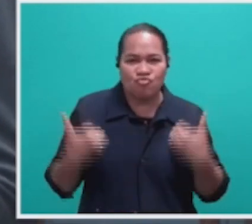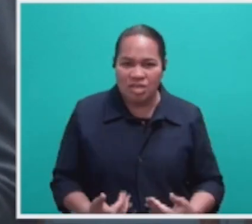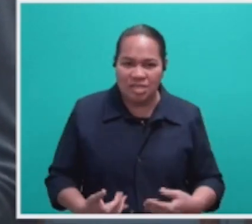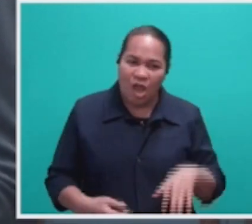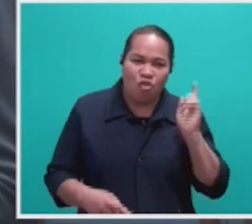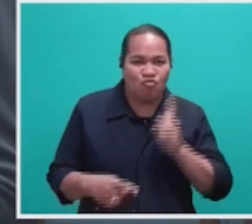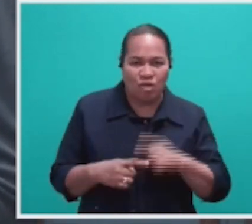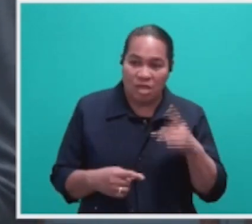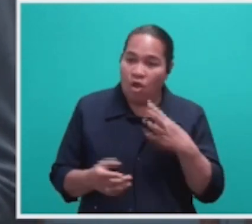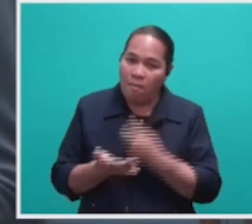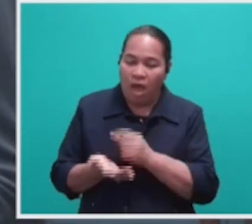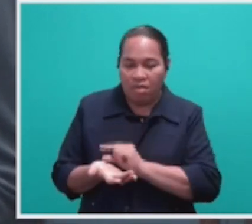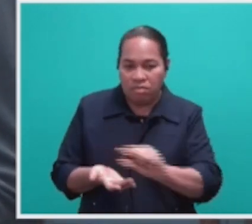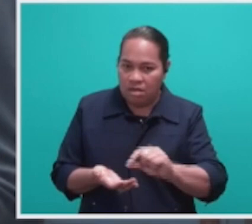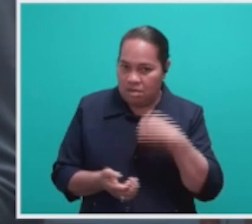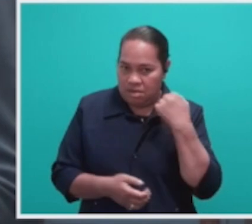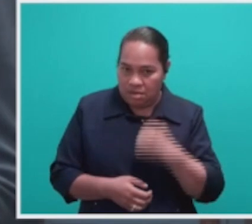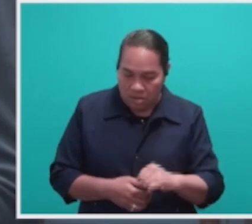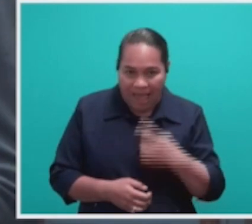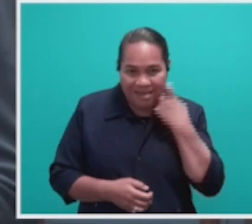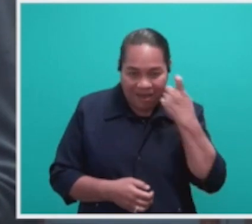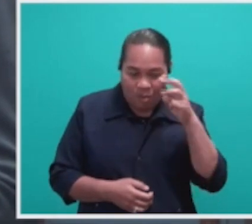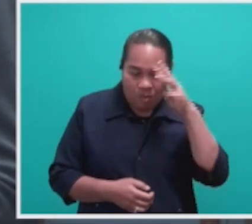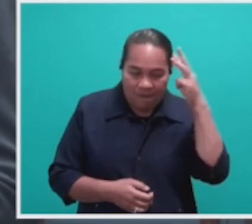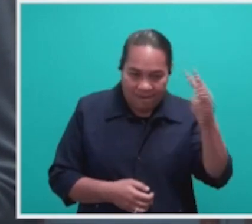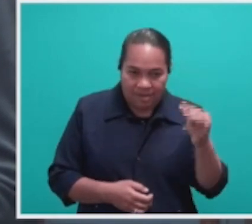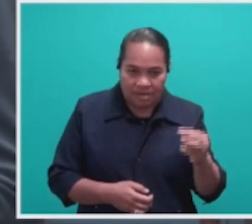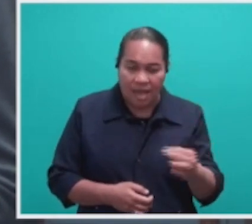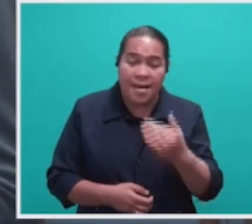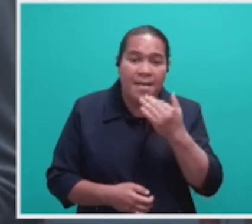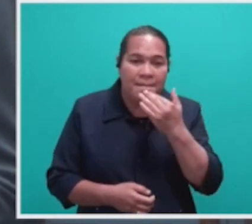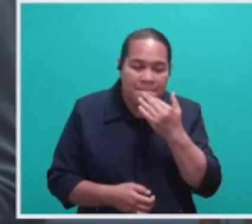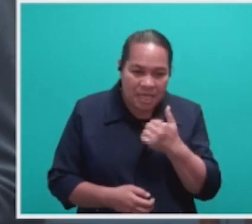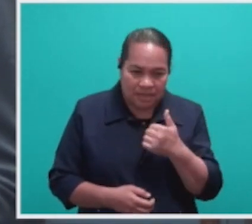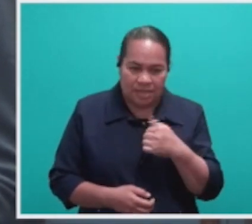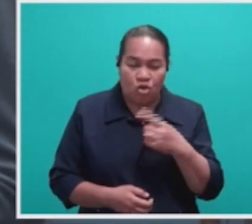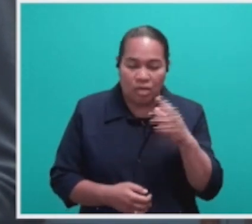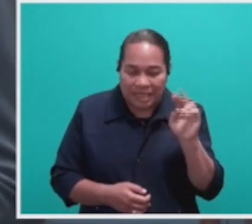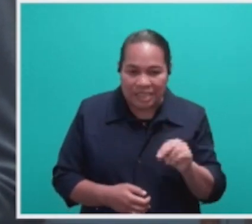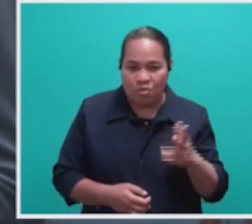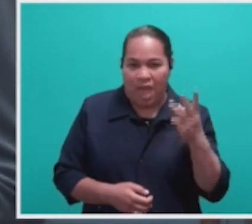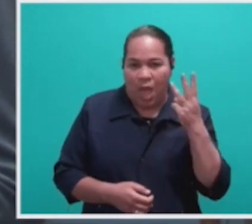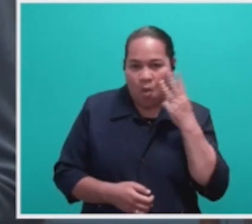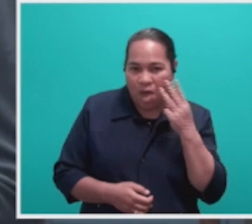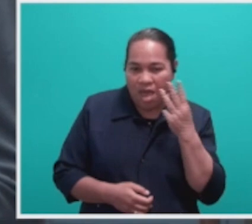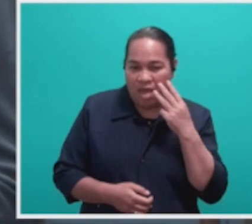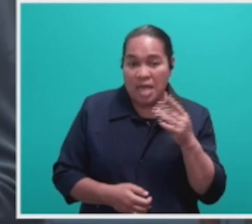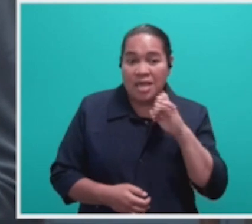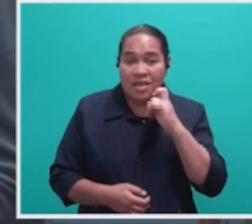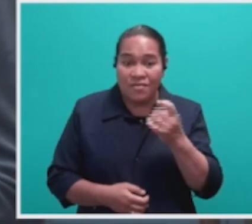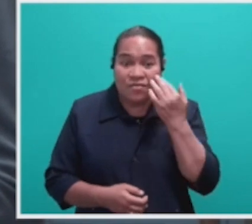get-rich-quick schemes. I therefore urge the public to practice financial awareness when coming across